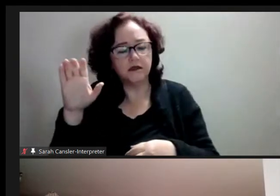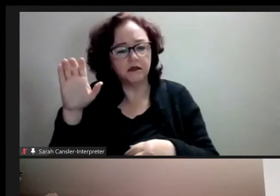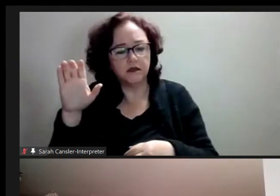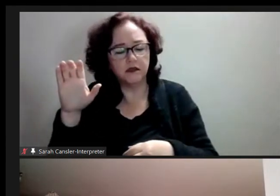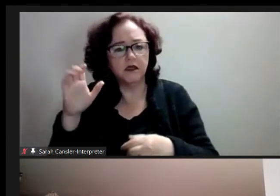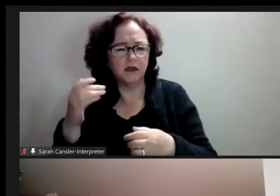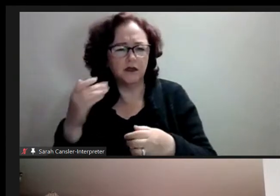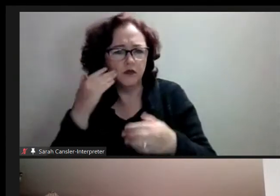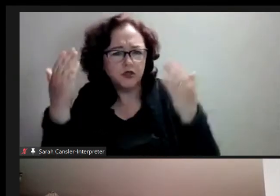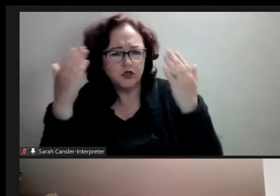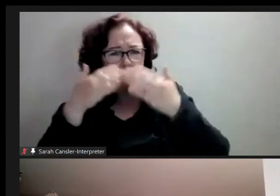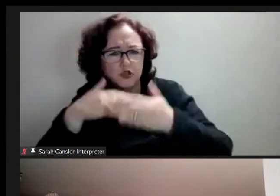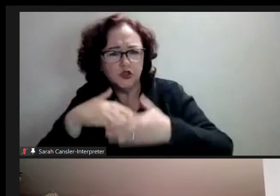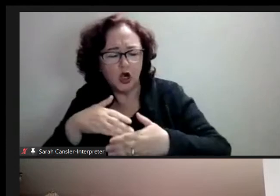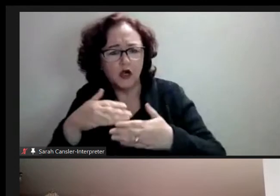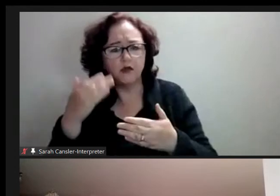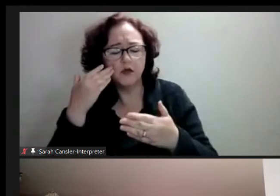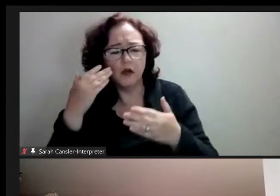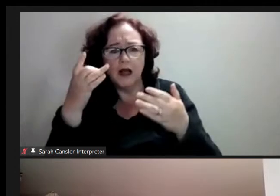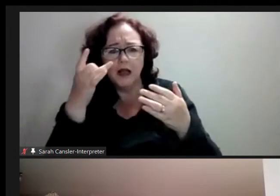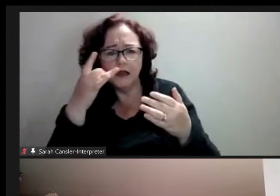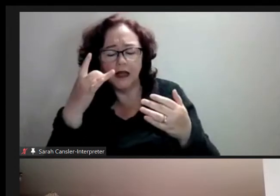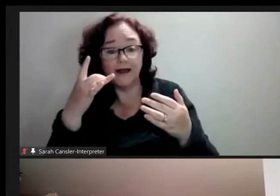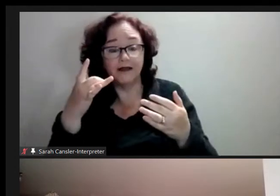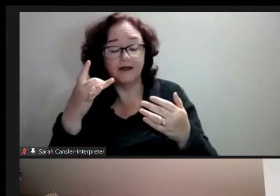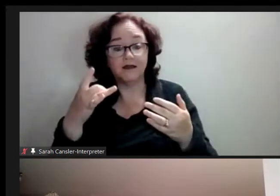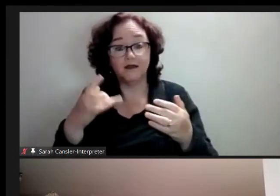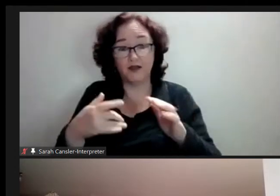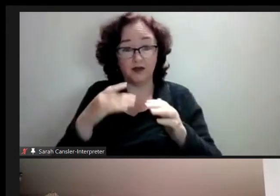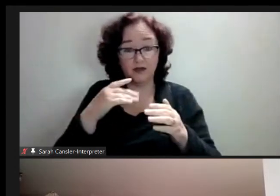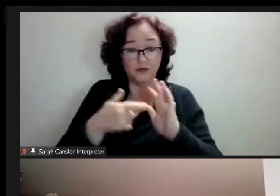about, since all your pictures were in the daylight.